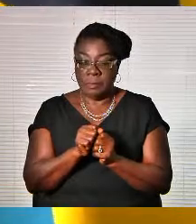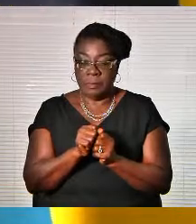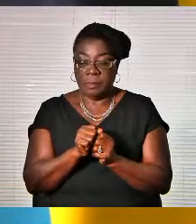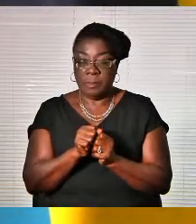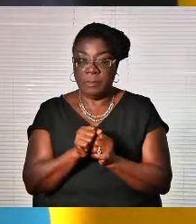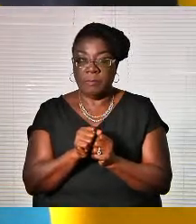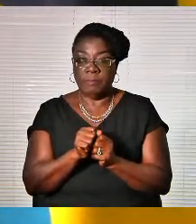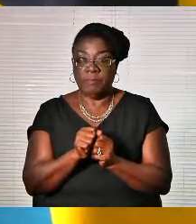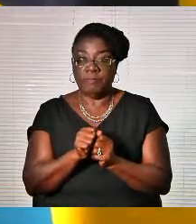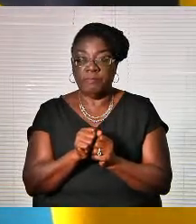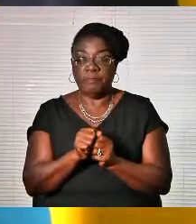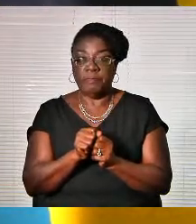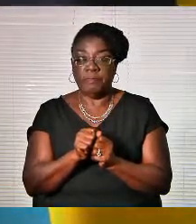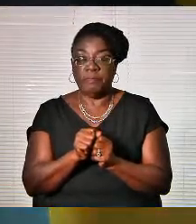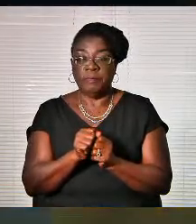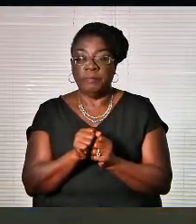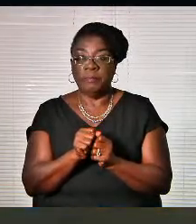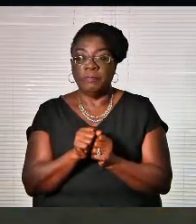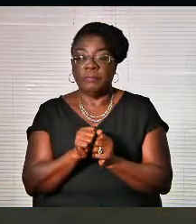Matthew Moxie.